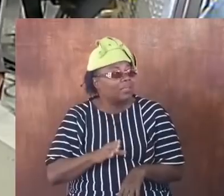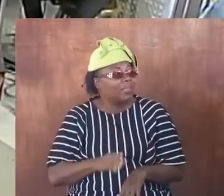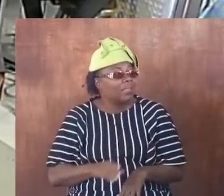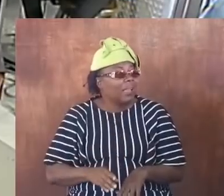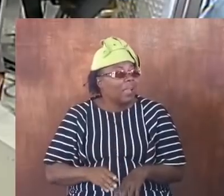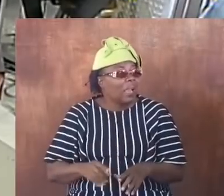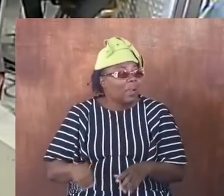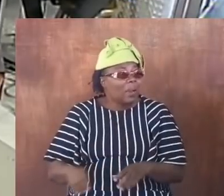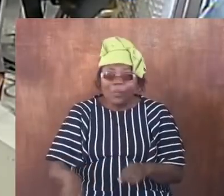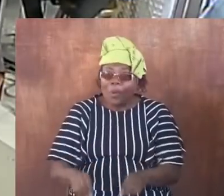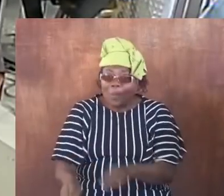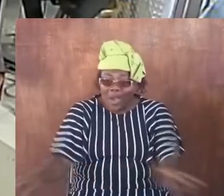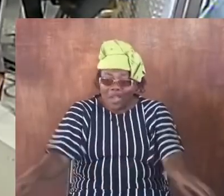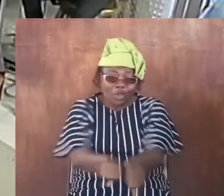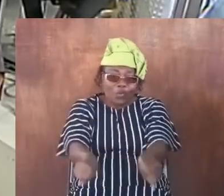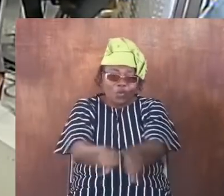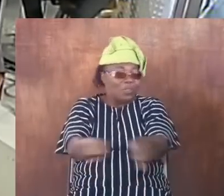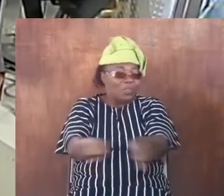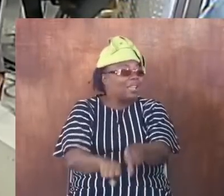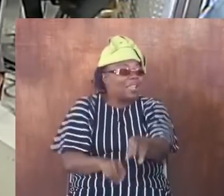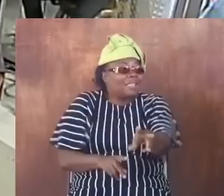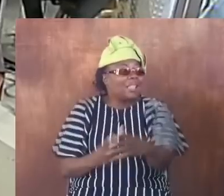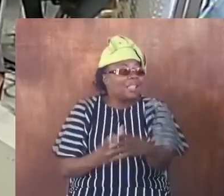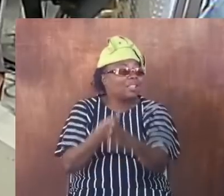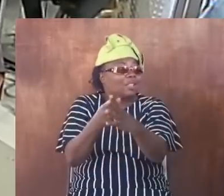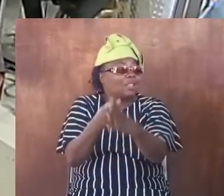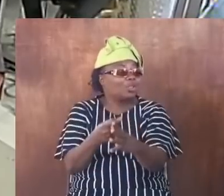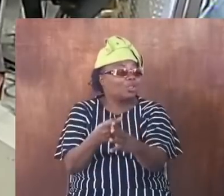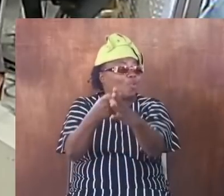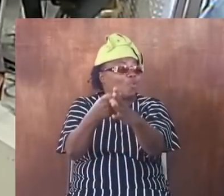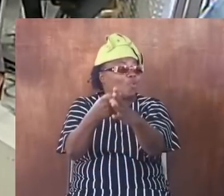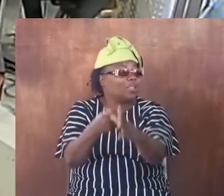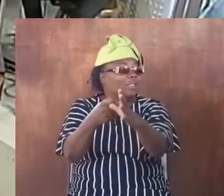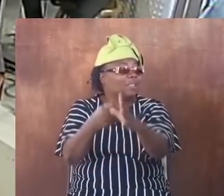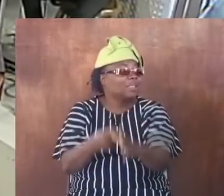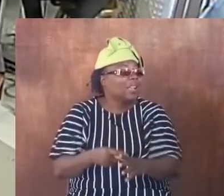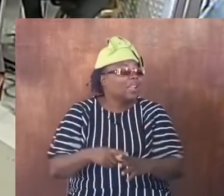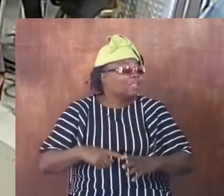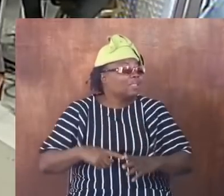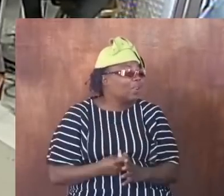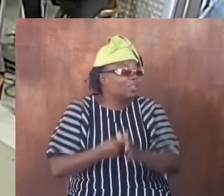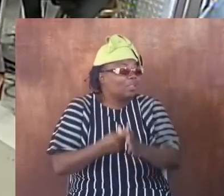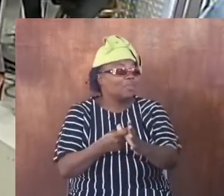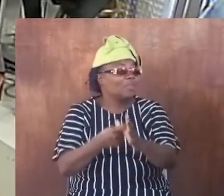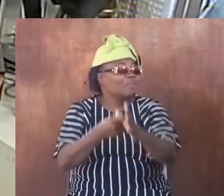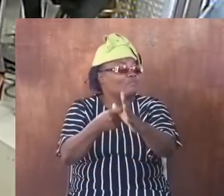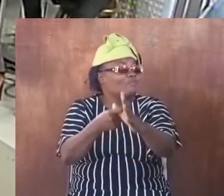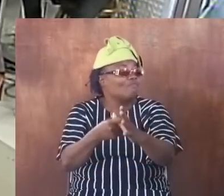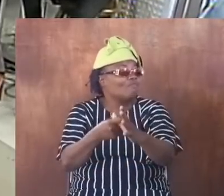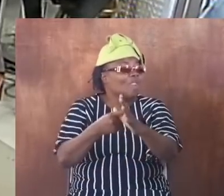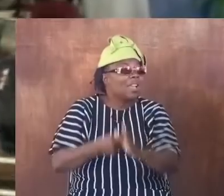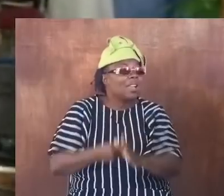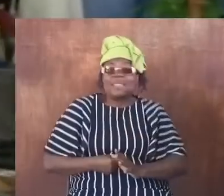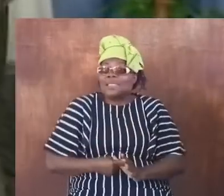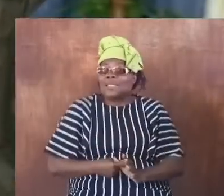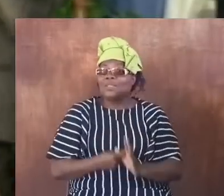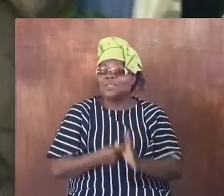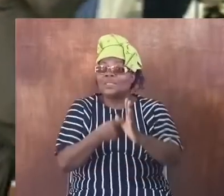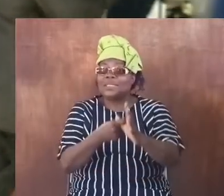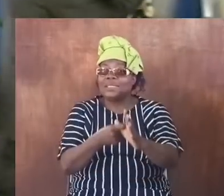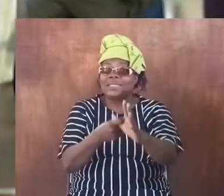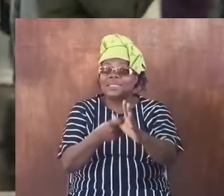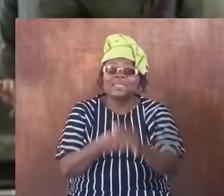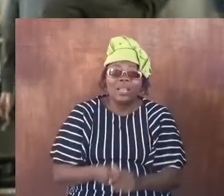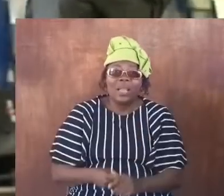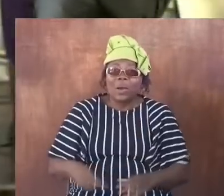So then me buckle on me shoes. Shoes in loose, man. And I said, who would never have a